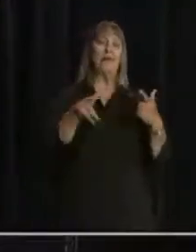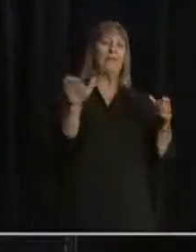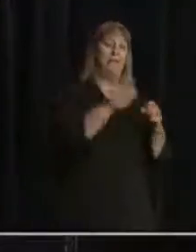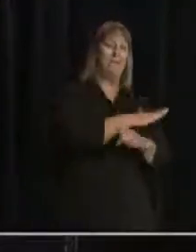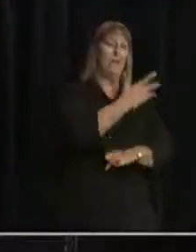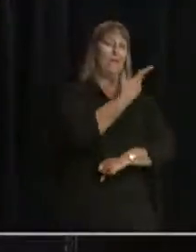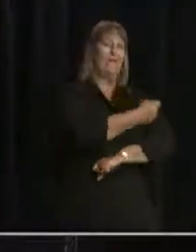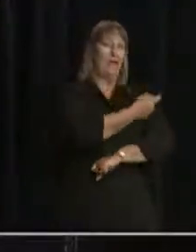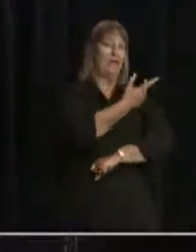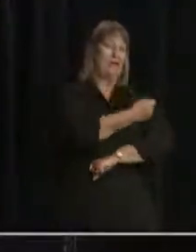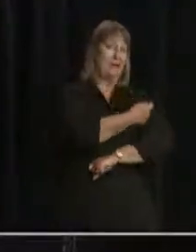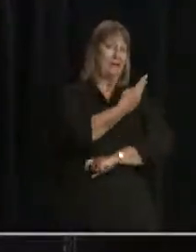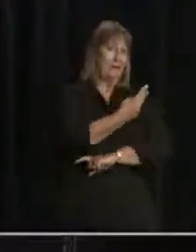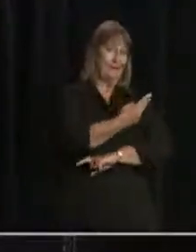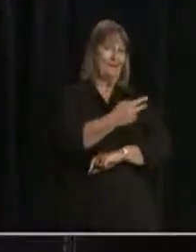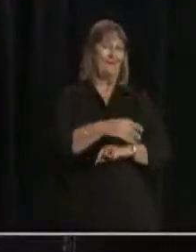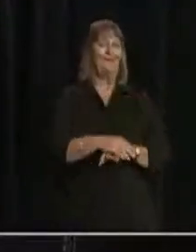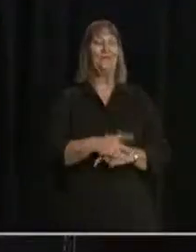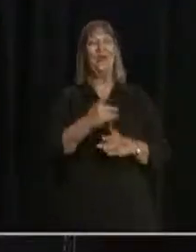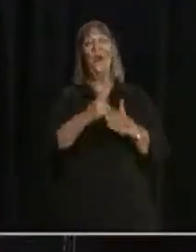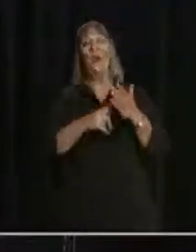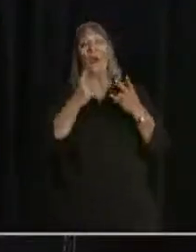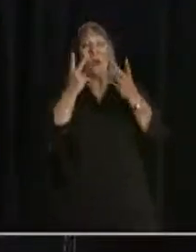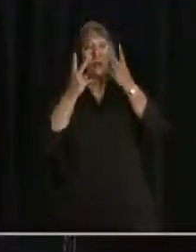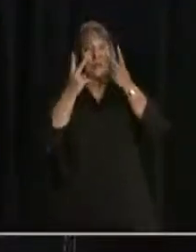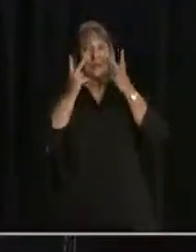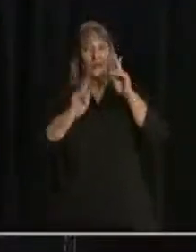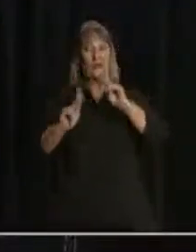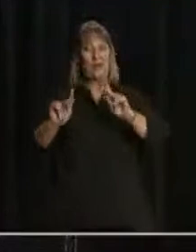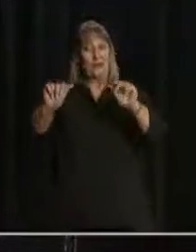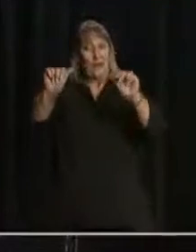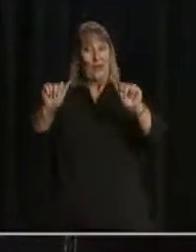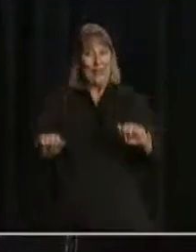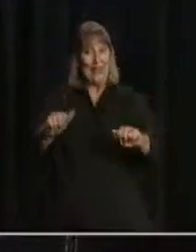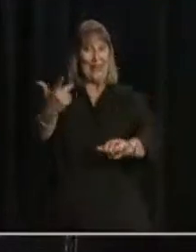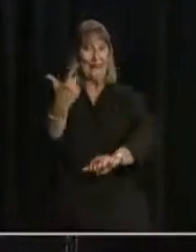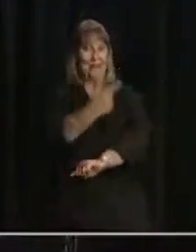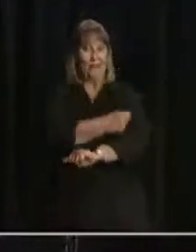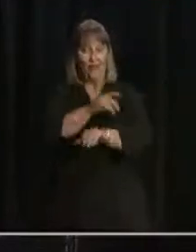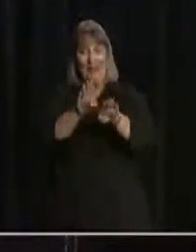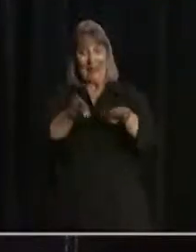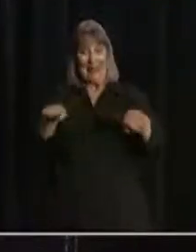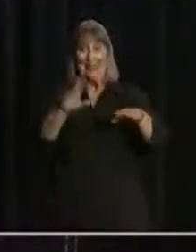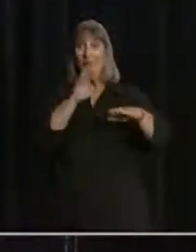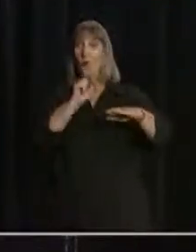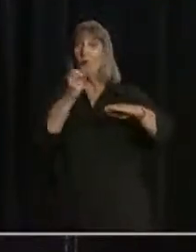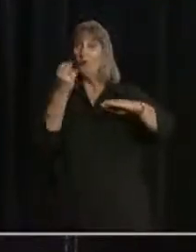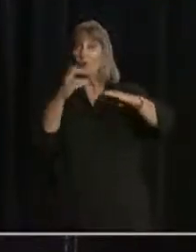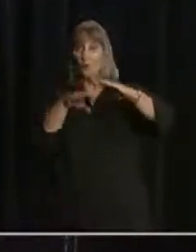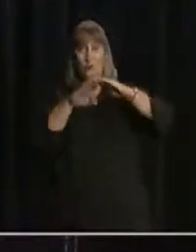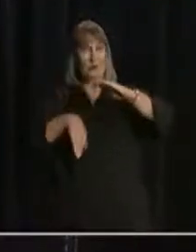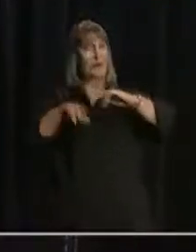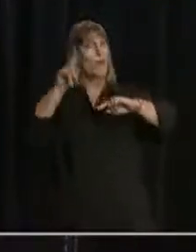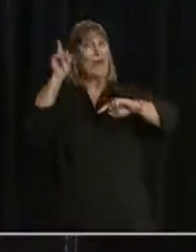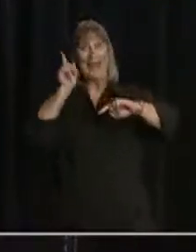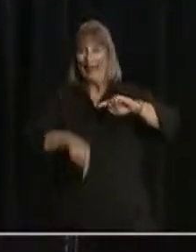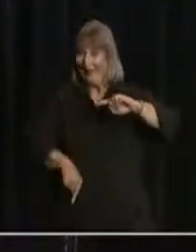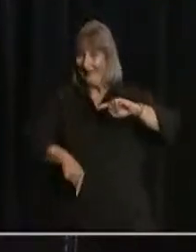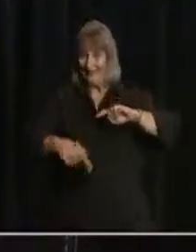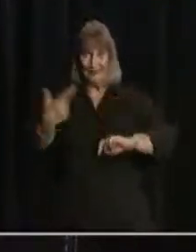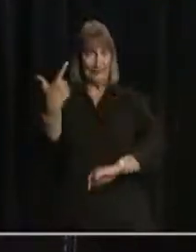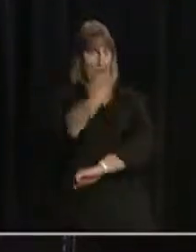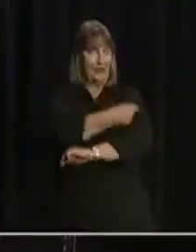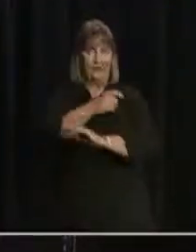aware. We're pleased at what we're seeing in terms of the eligible population, keeping in mind that kids under the age of 12 are not yet eligible to